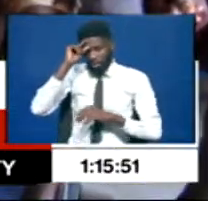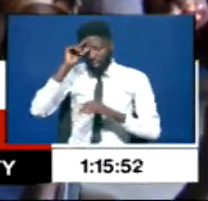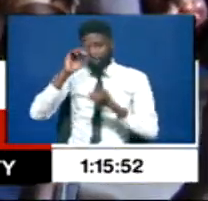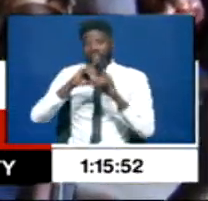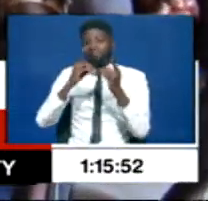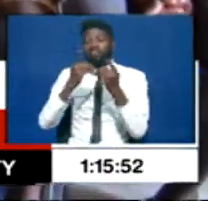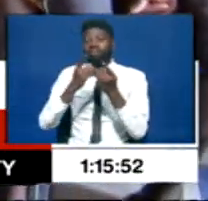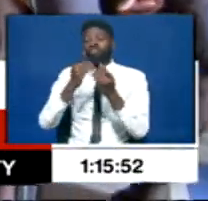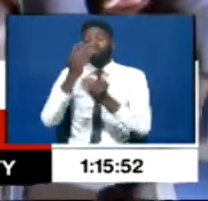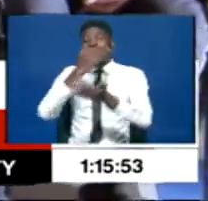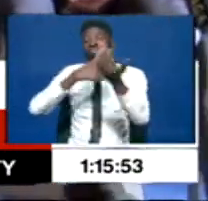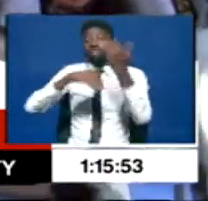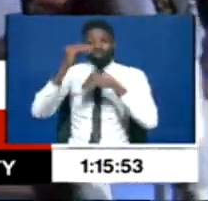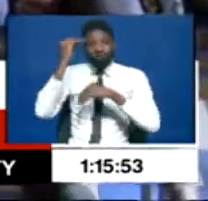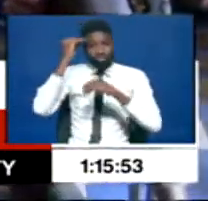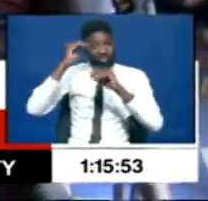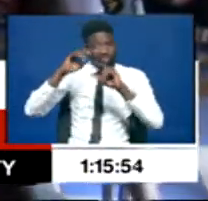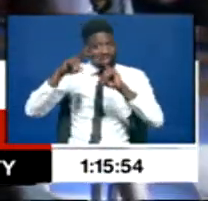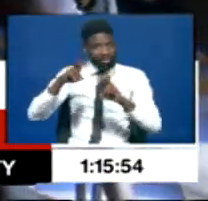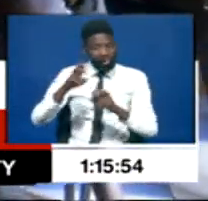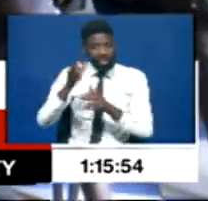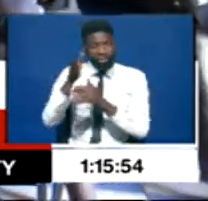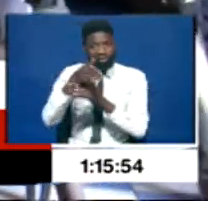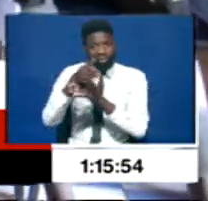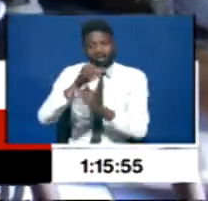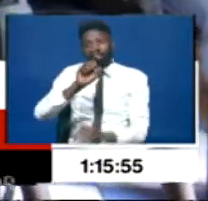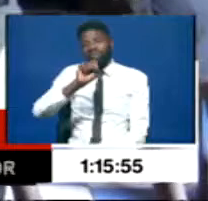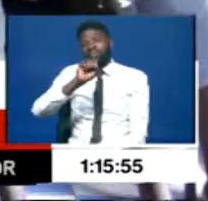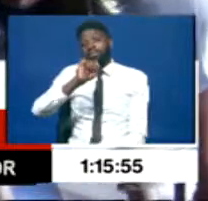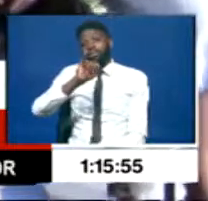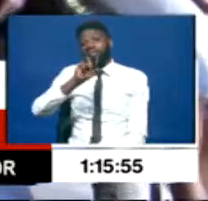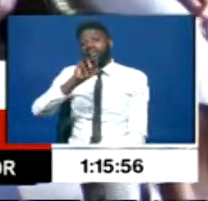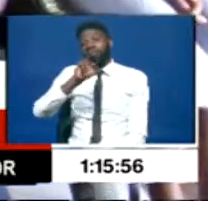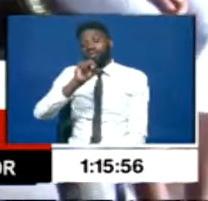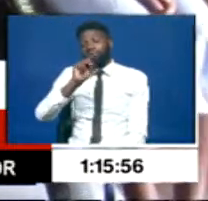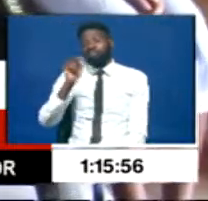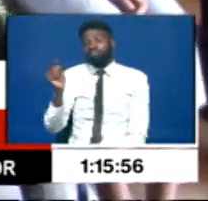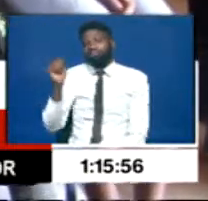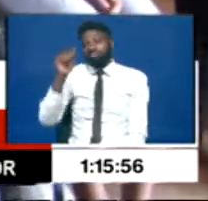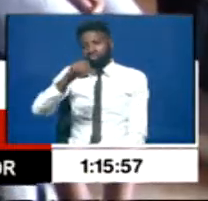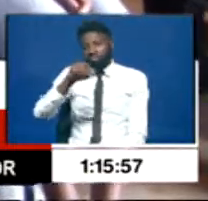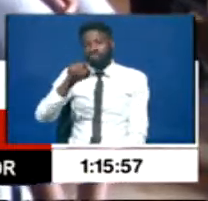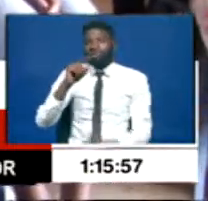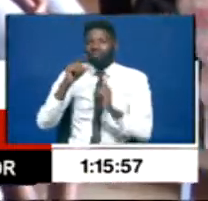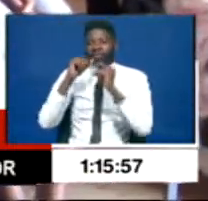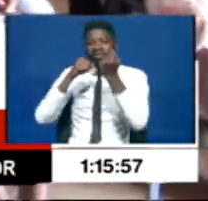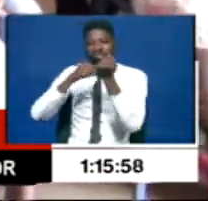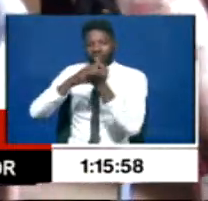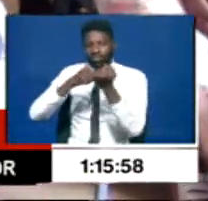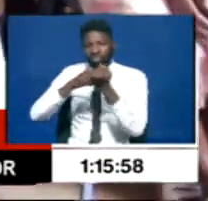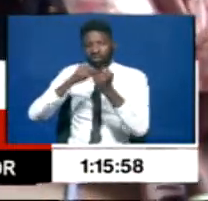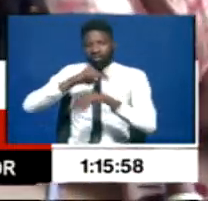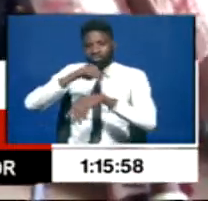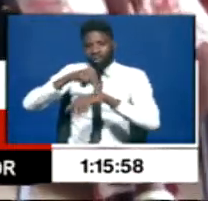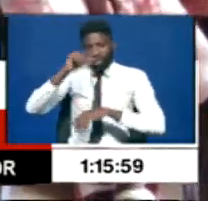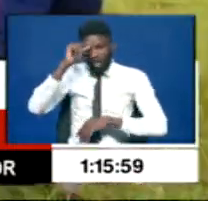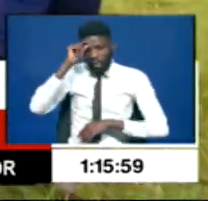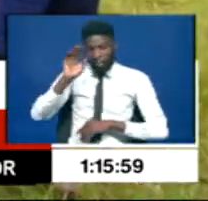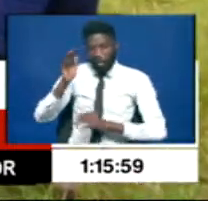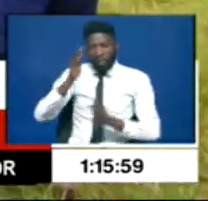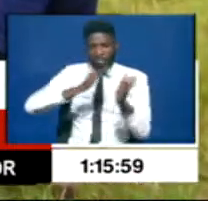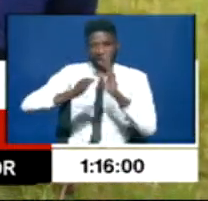Simon Abukwesi was in Trans Nzoia County to support national government's 100% transition of students from primary to secondary